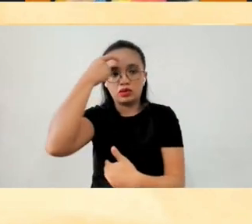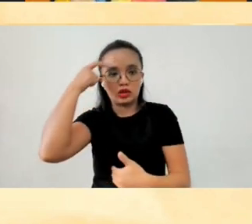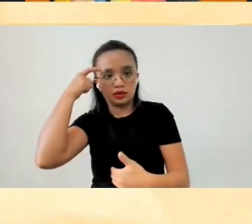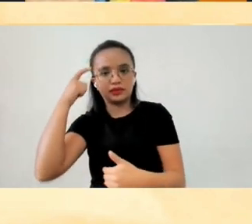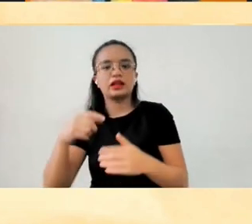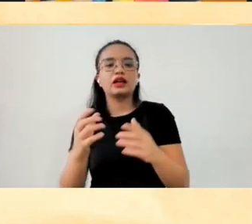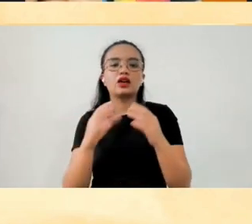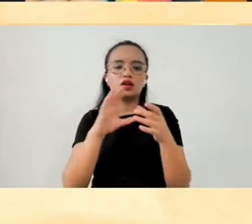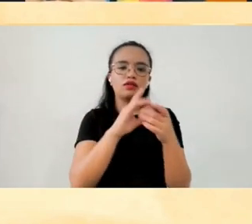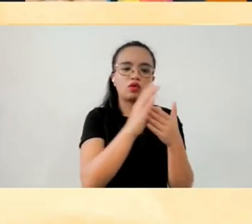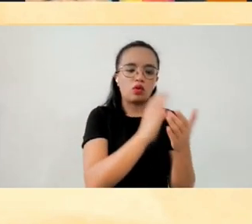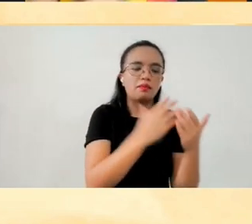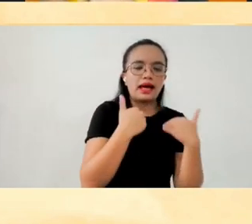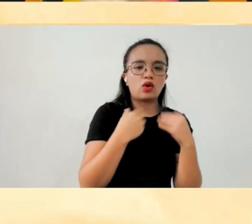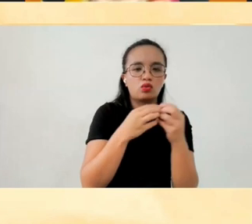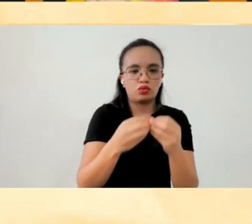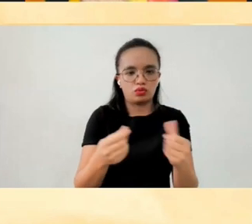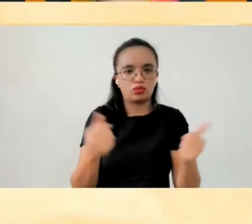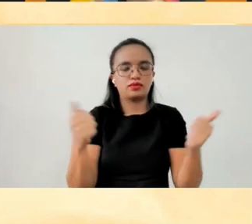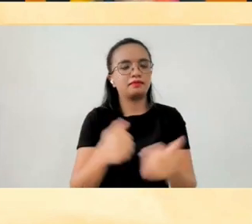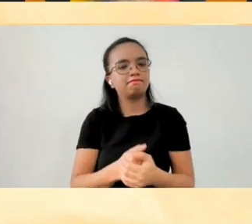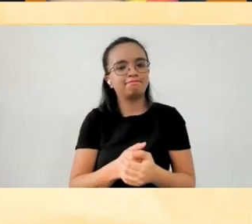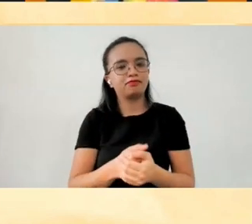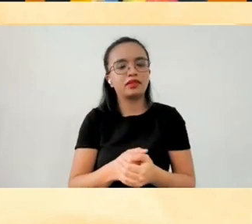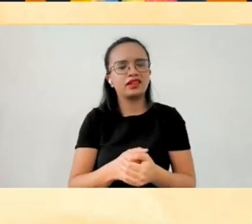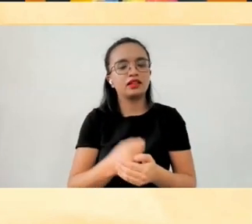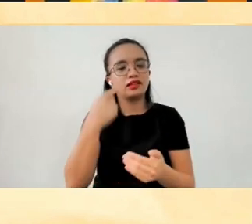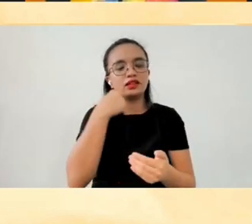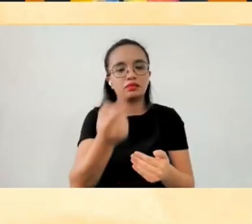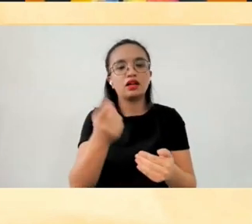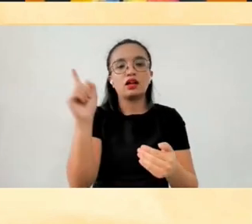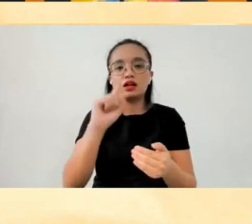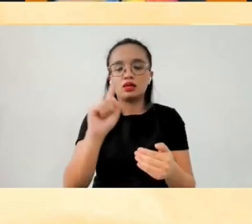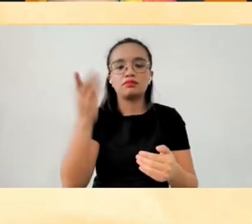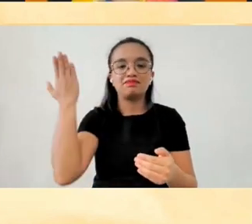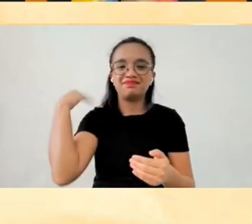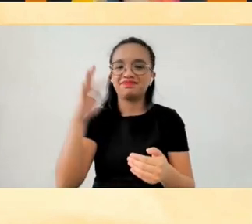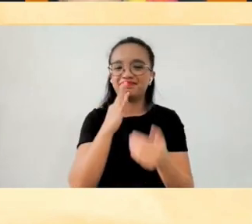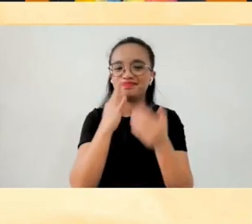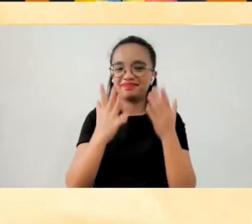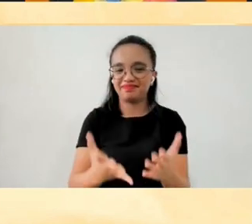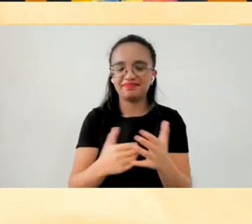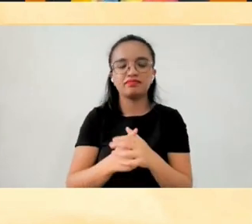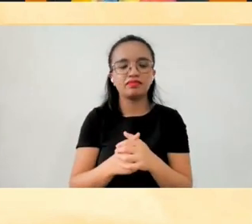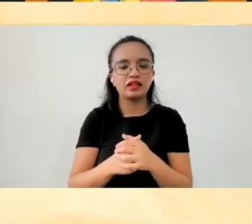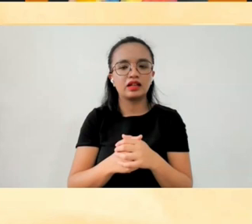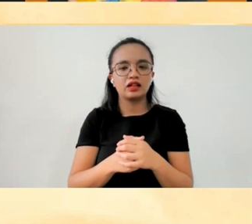there's recovery or healing. This is mentioned as already by the previous speakers, but they have been very,